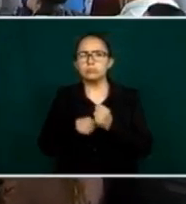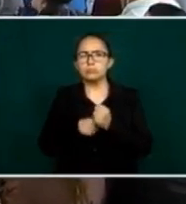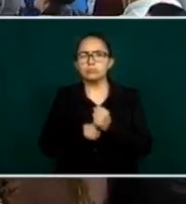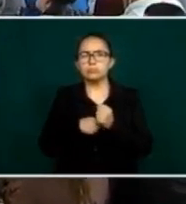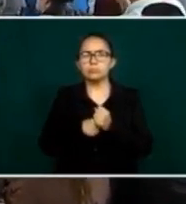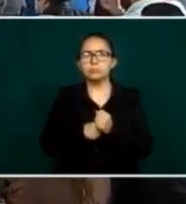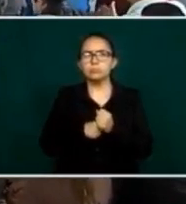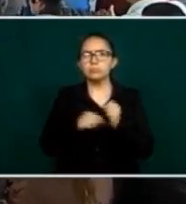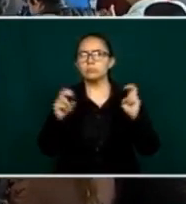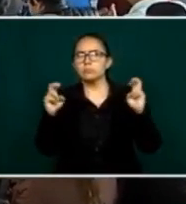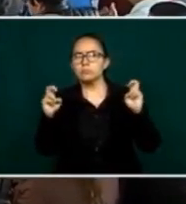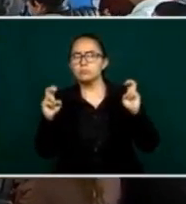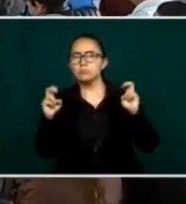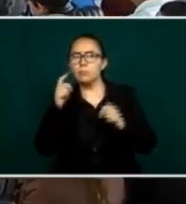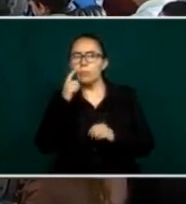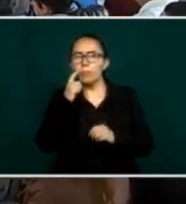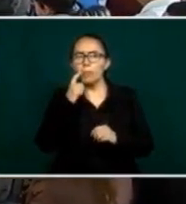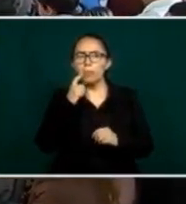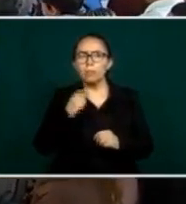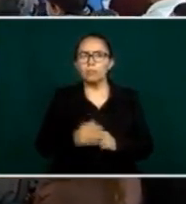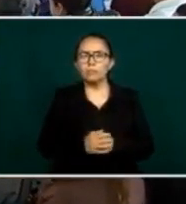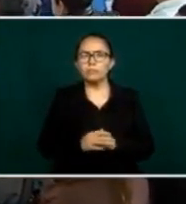that is hidden or that is not known.